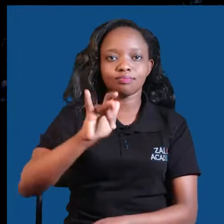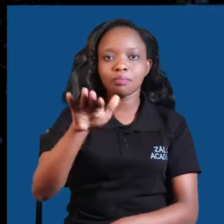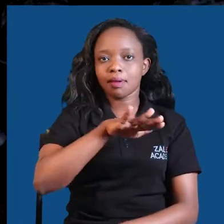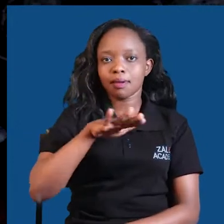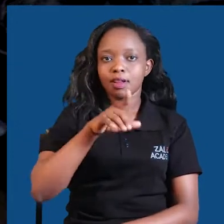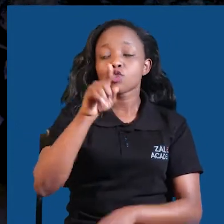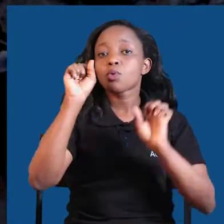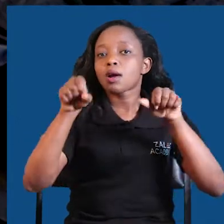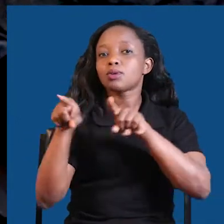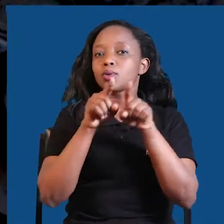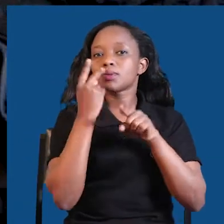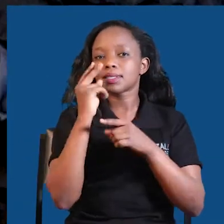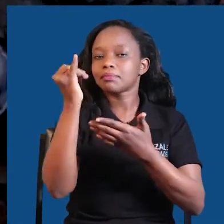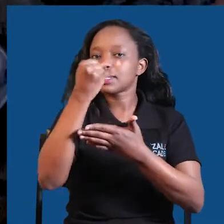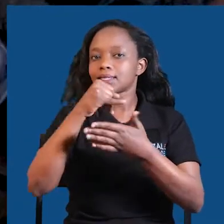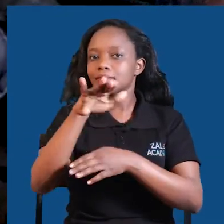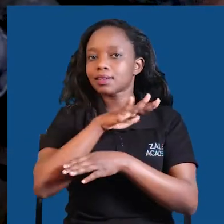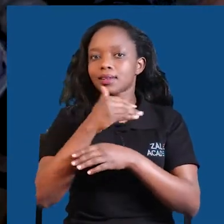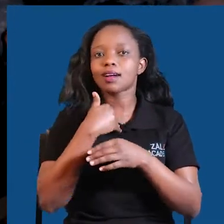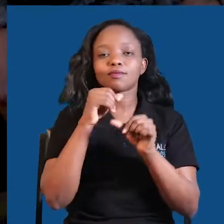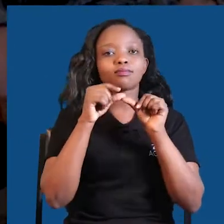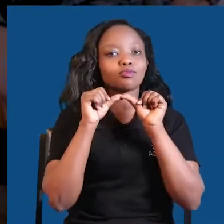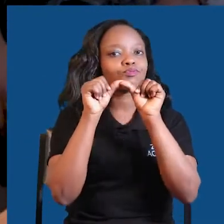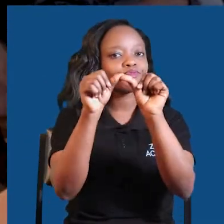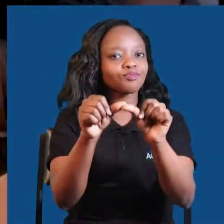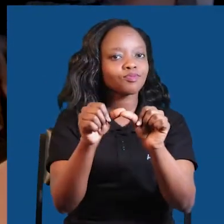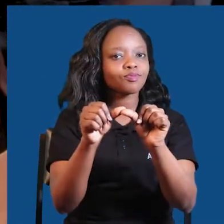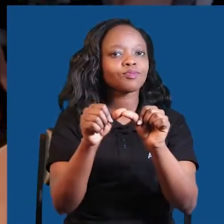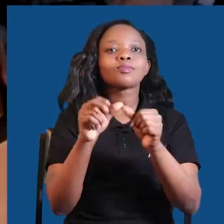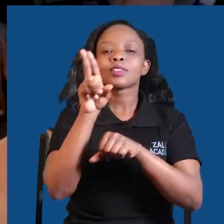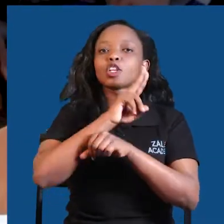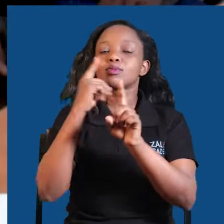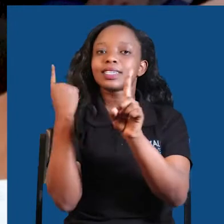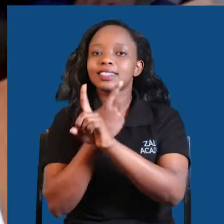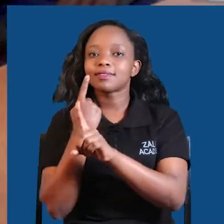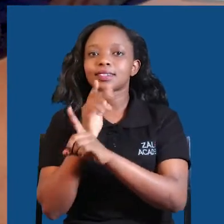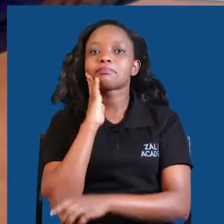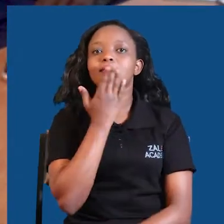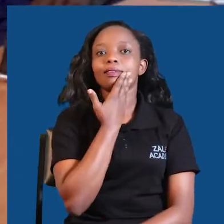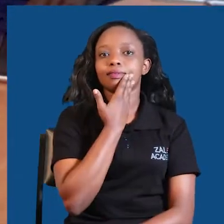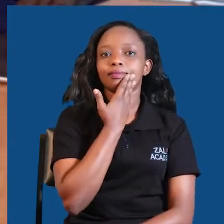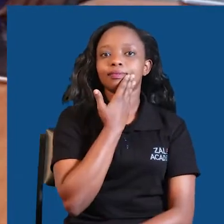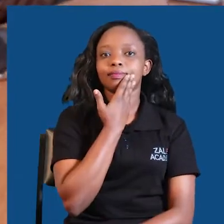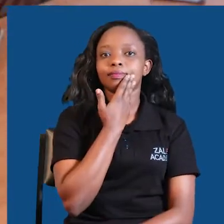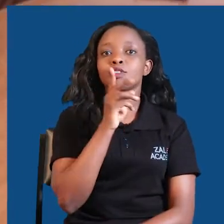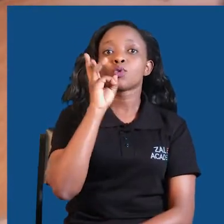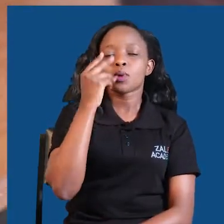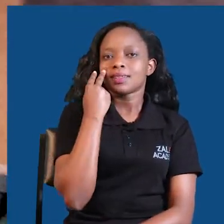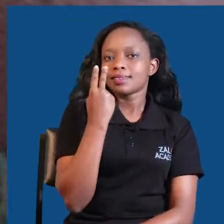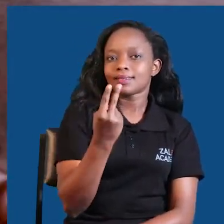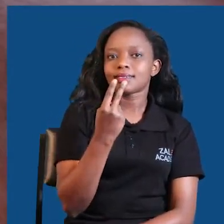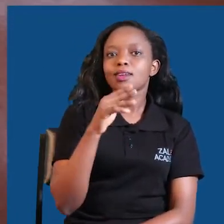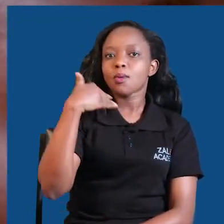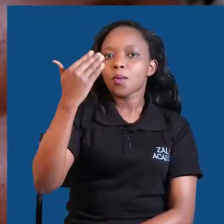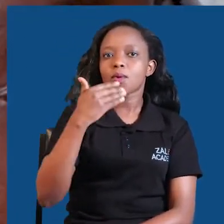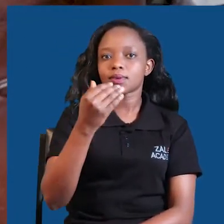Cindy. But you can also see in that design part, there are consistencies whereby you're using various types of colors in here. And you'll